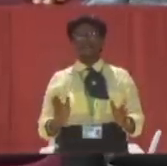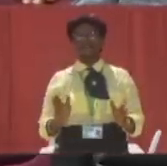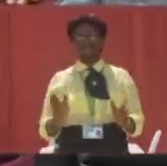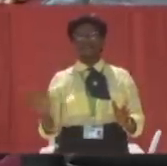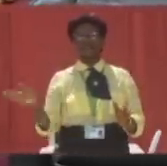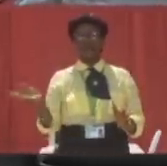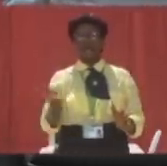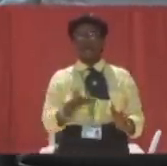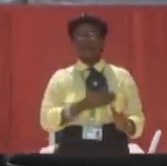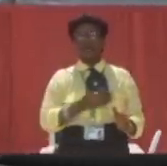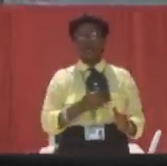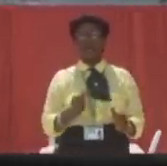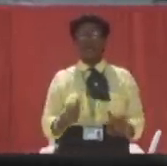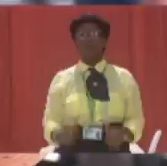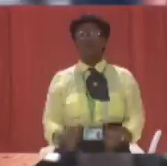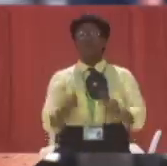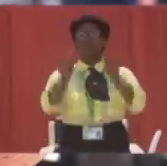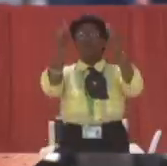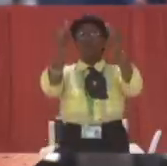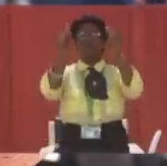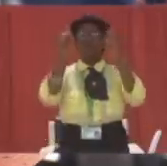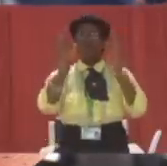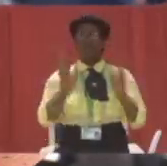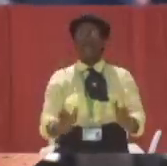our Promoter,